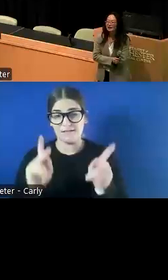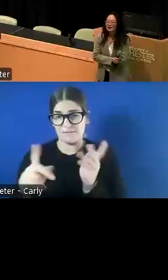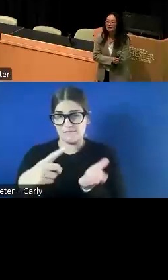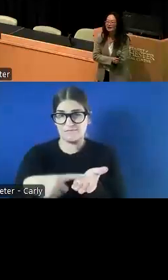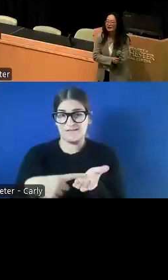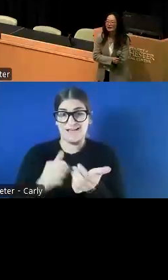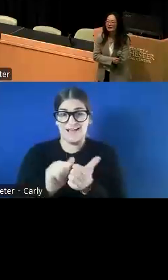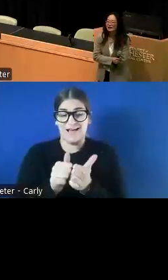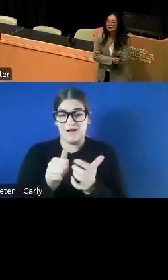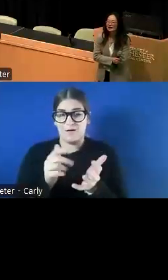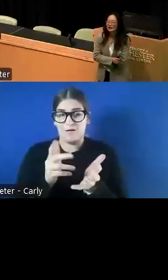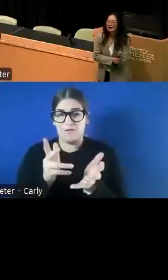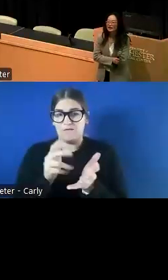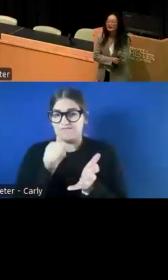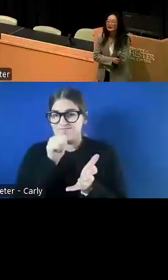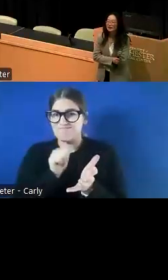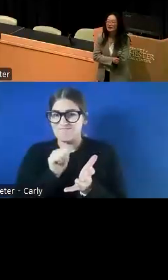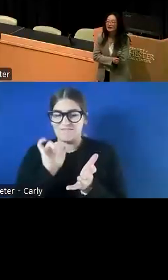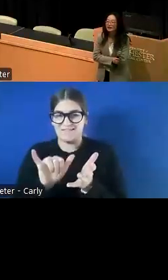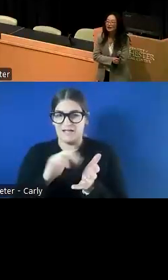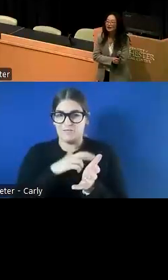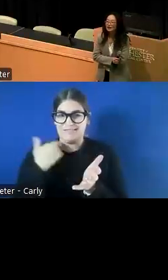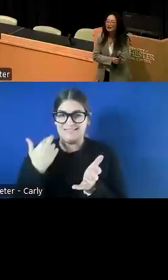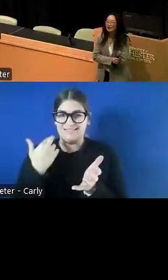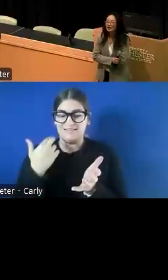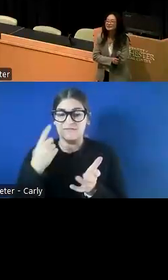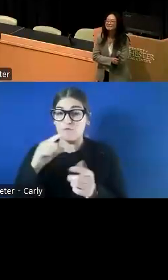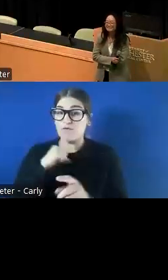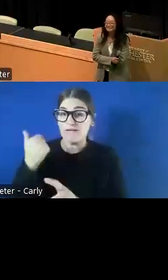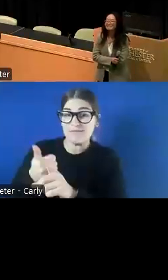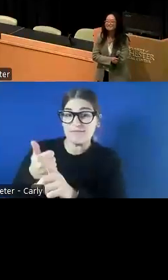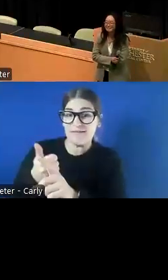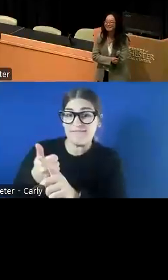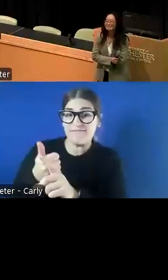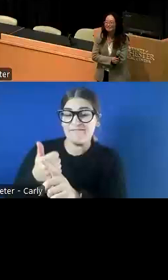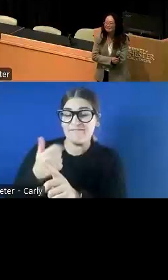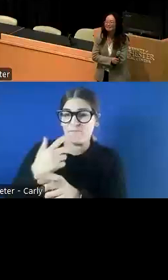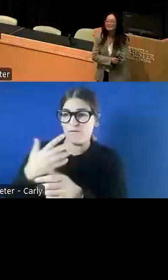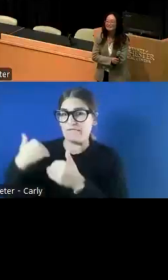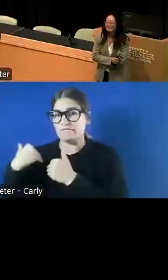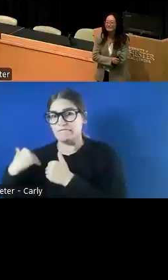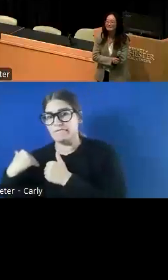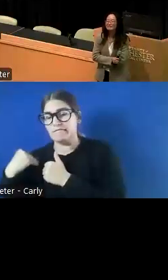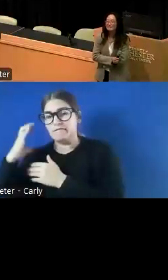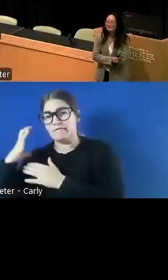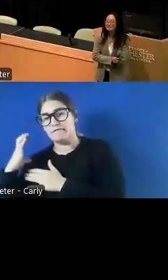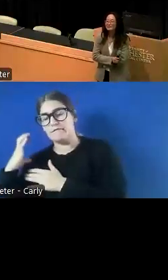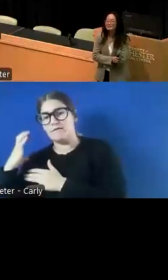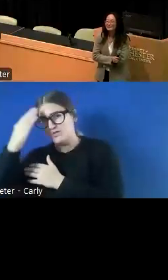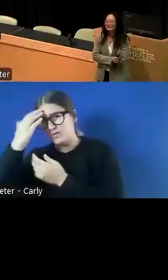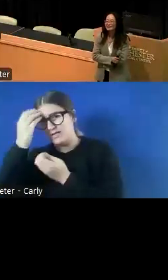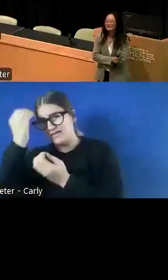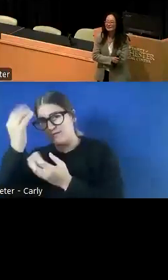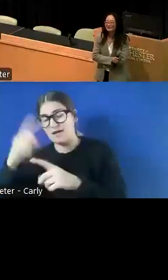to tolerate the increased risk that it comes with to the chaplains themselves for carrying that load, but also